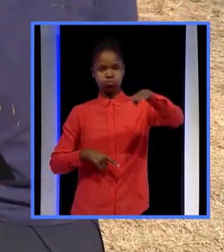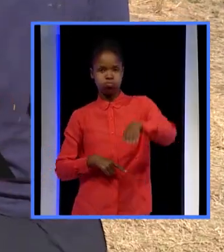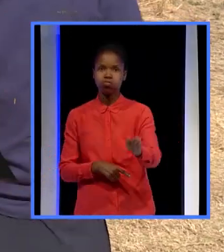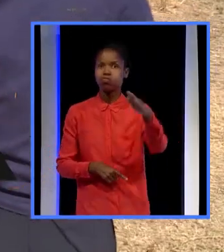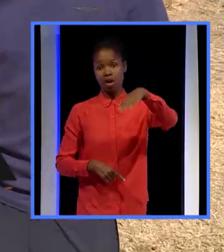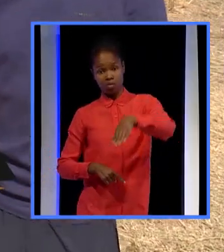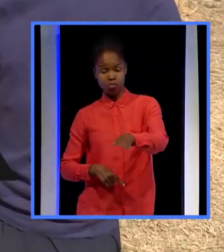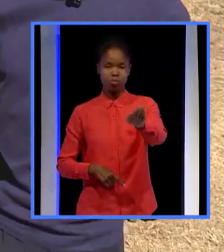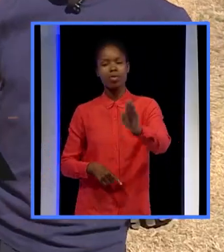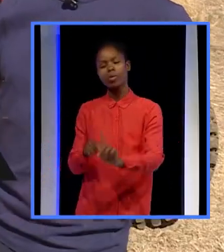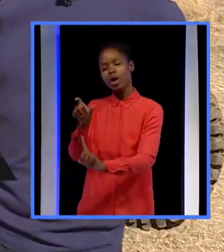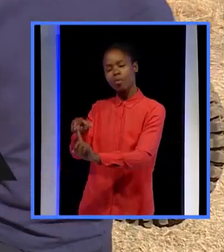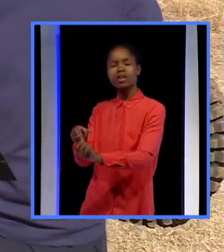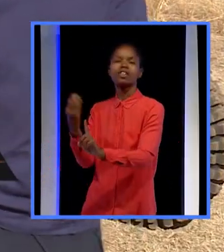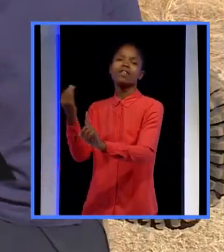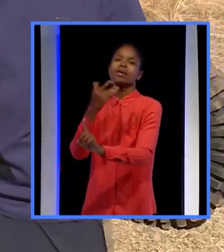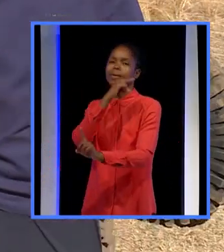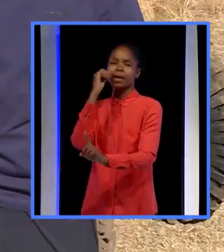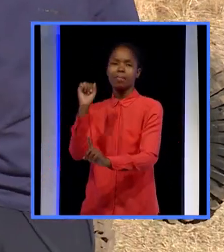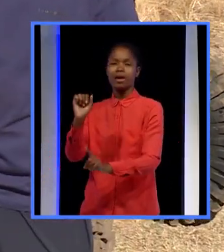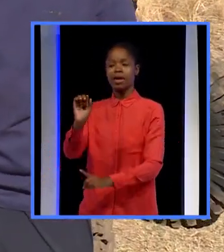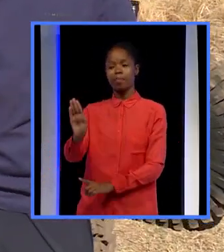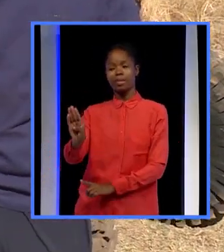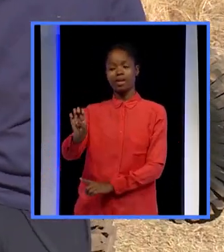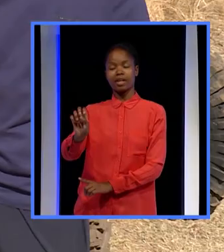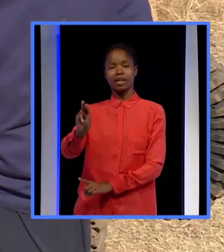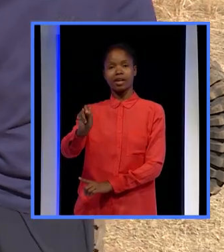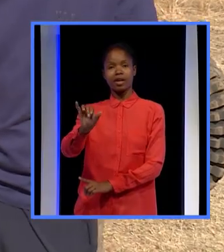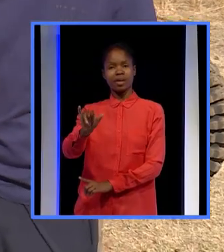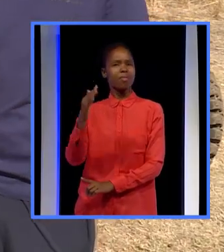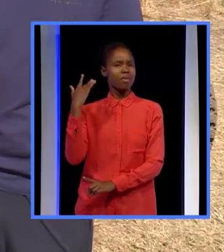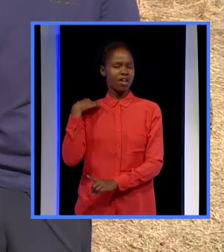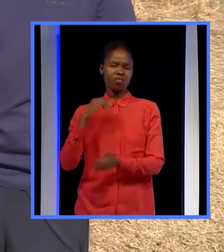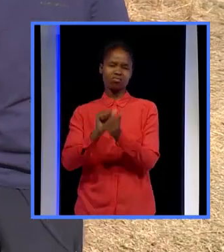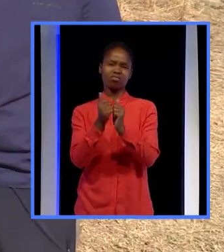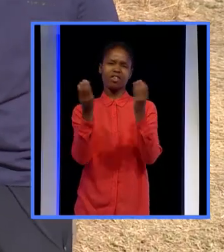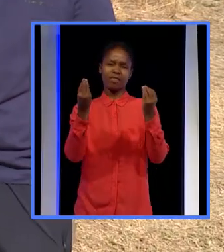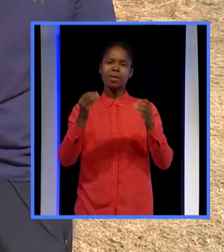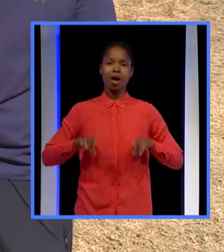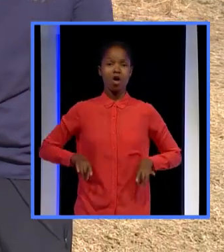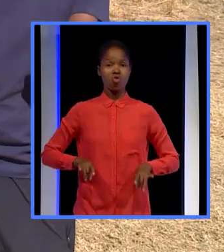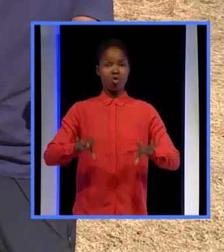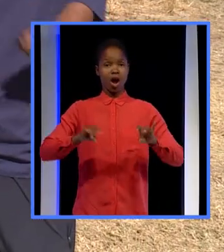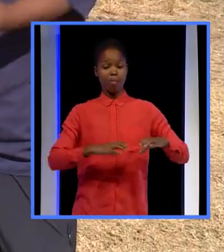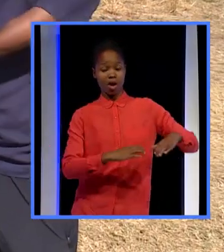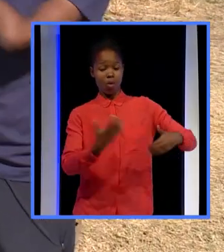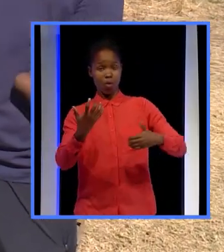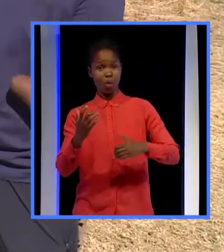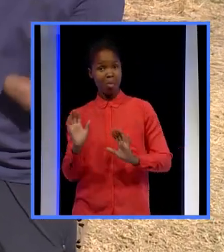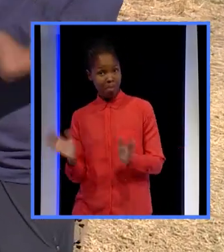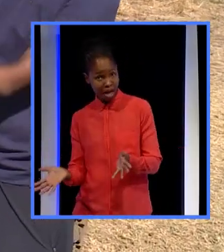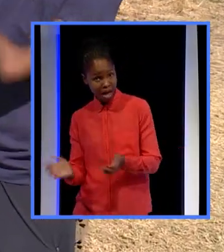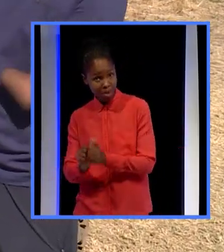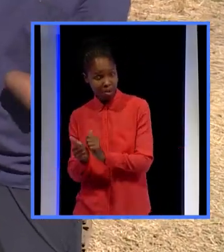namhlanje silandela uPenny Rasmus. Now uPenny siyamazi already from the wheelchair rugby. But then he told us ukuthi he does something even